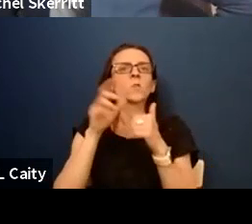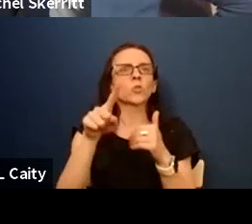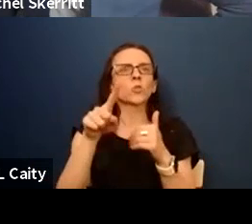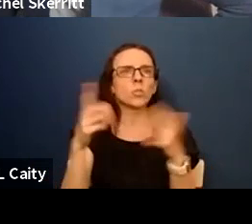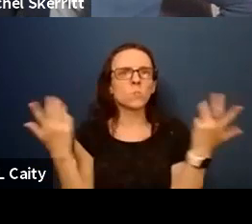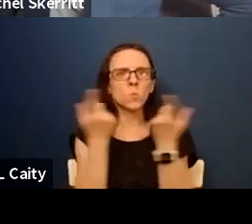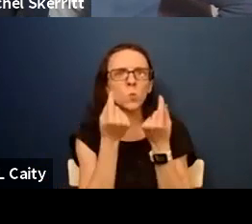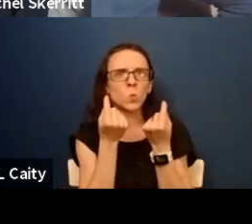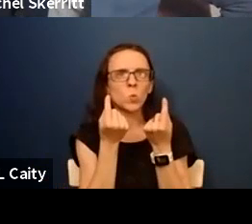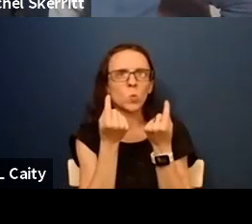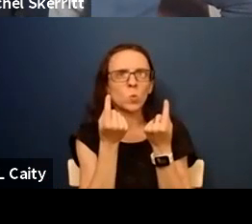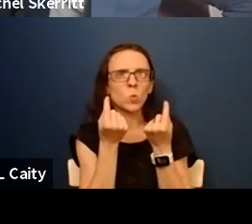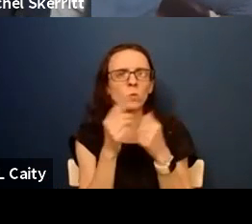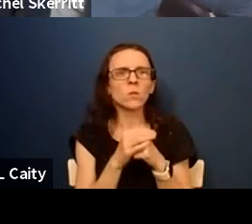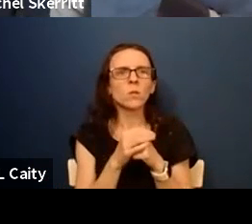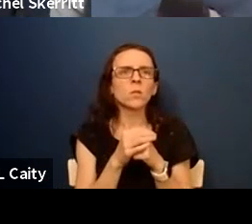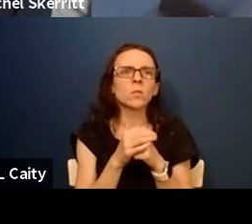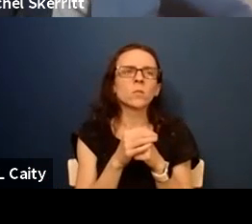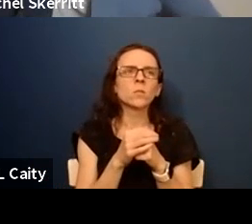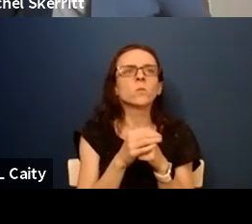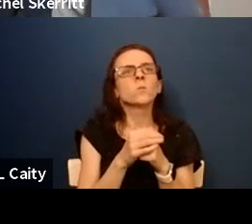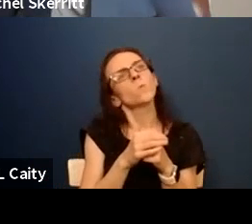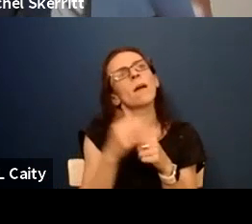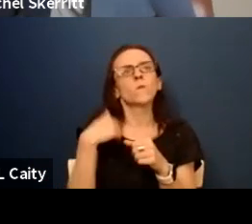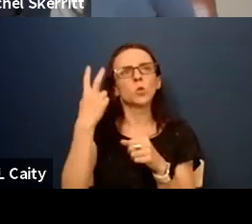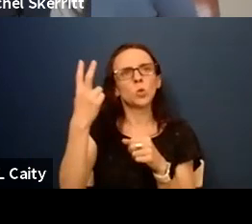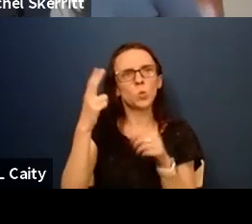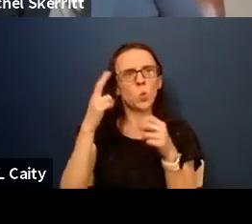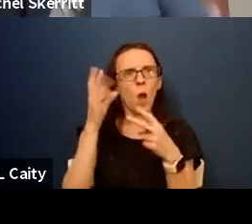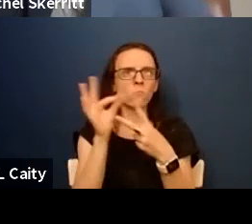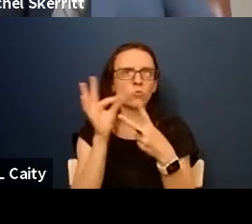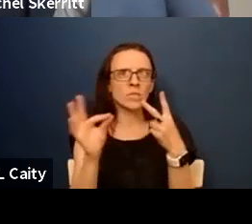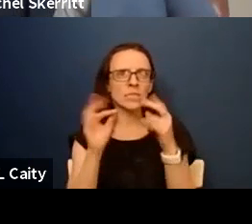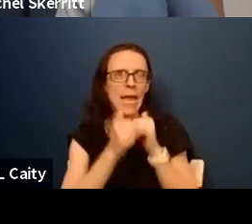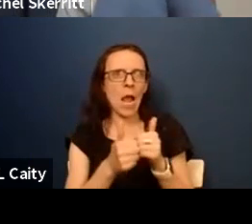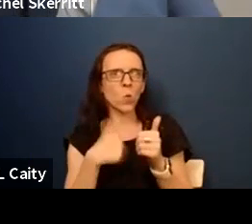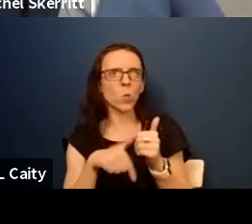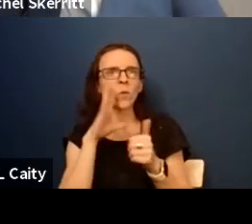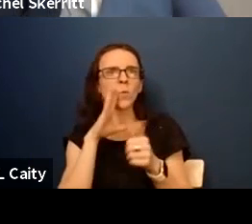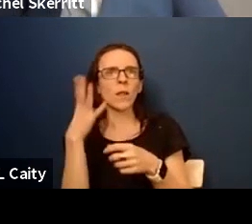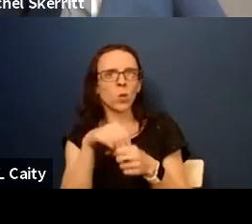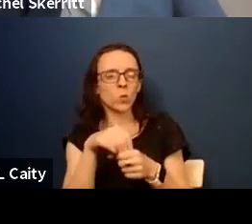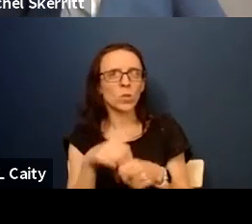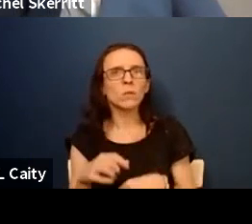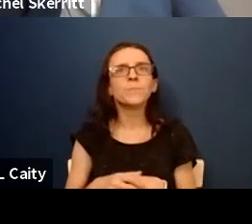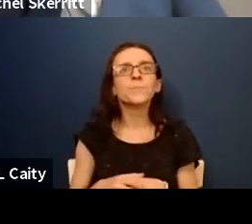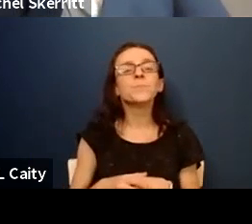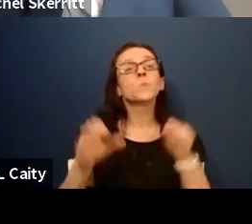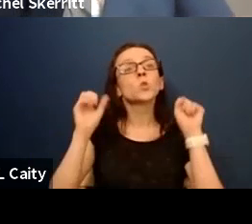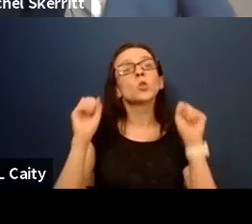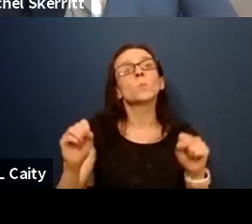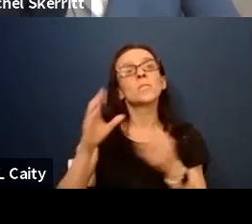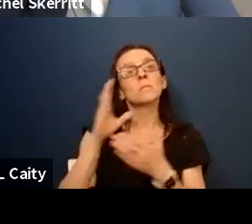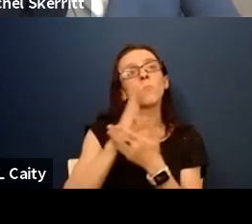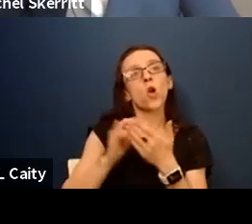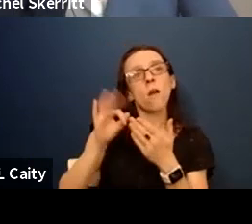it for, and we have 2 potential ways to include it, either as part of the initial